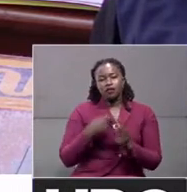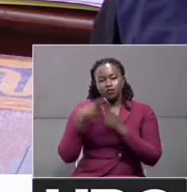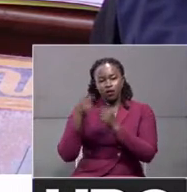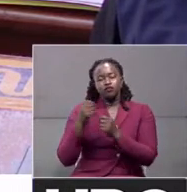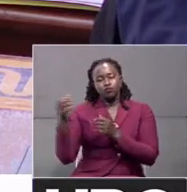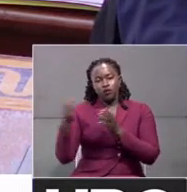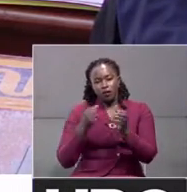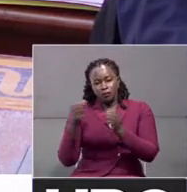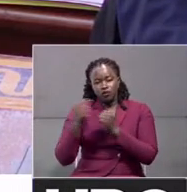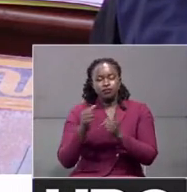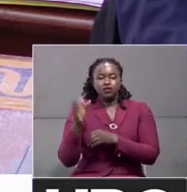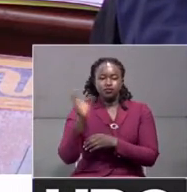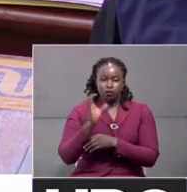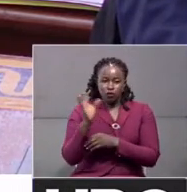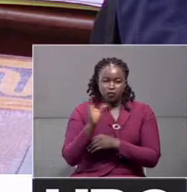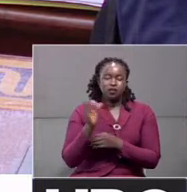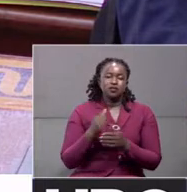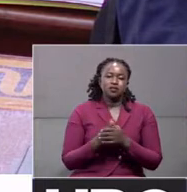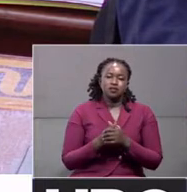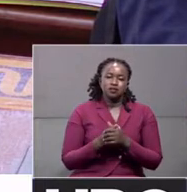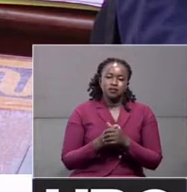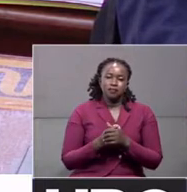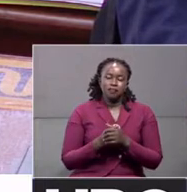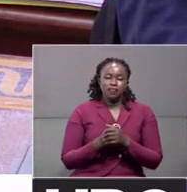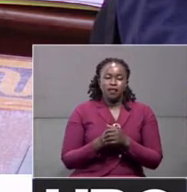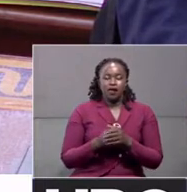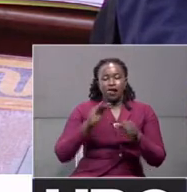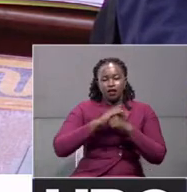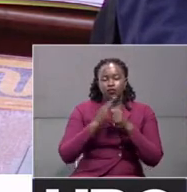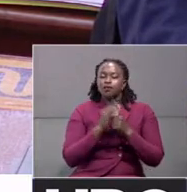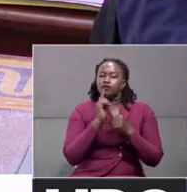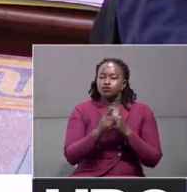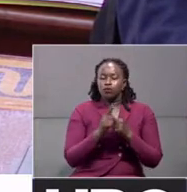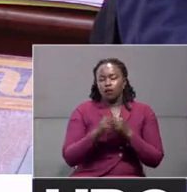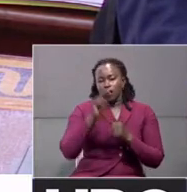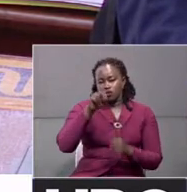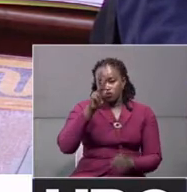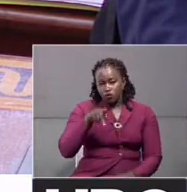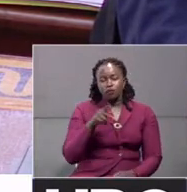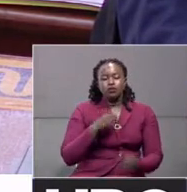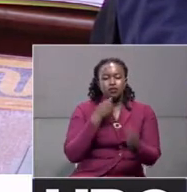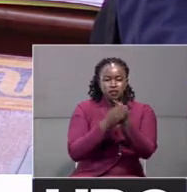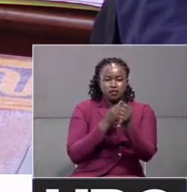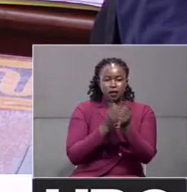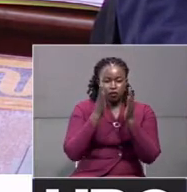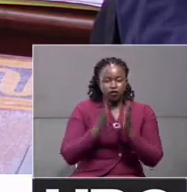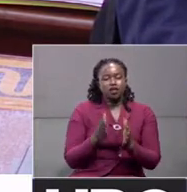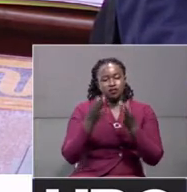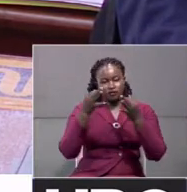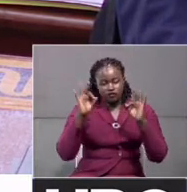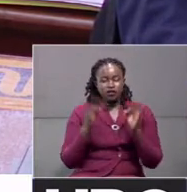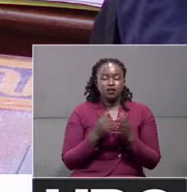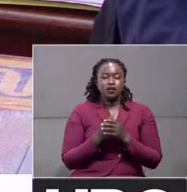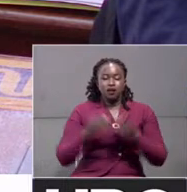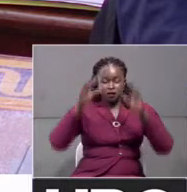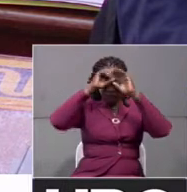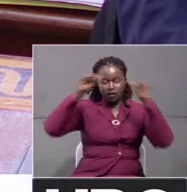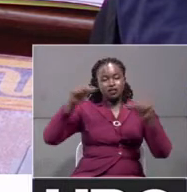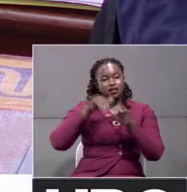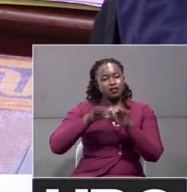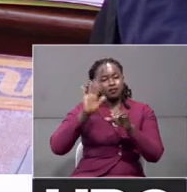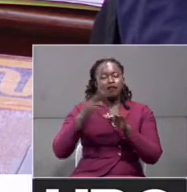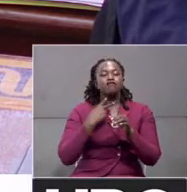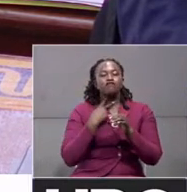speaker requested me to speak to His Excellency to ensure that NUP supporters are released. The president, in his own voice and